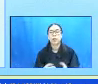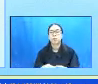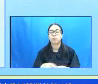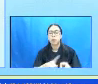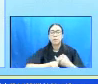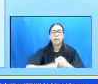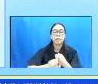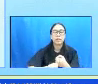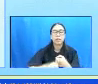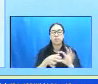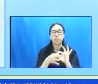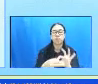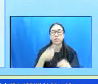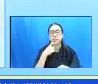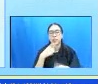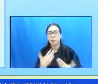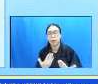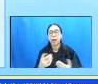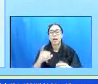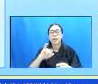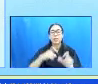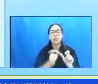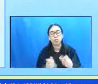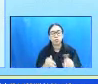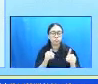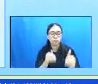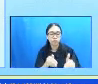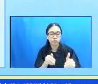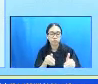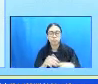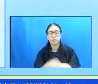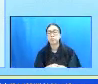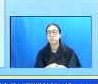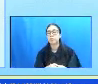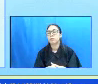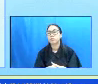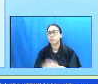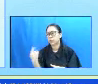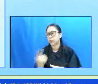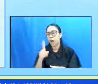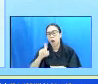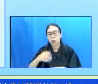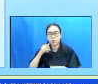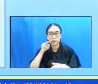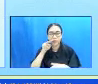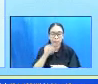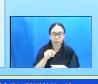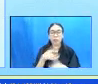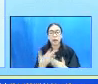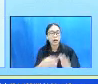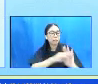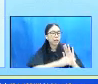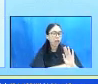from international to local levels. The existence of a connected multi-stakeholder